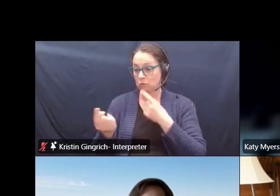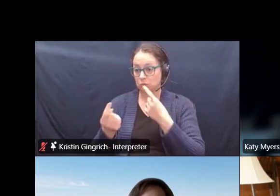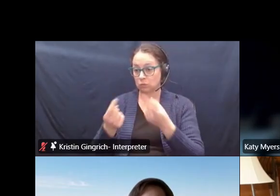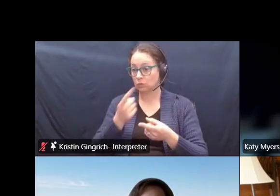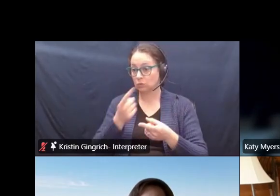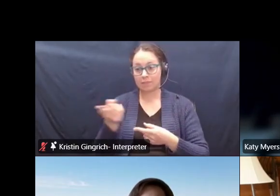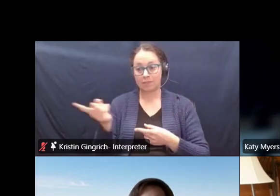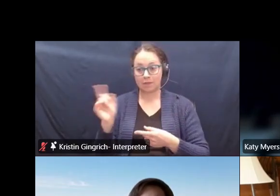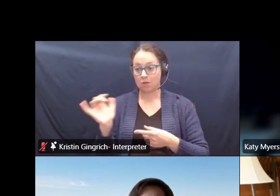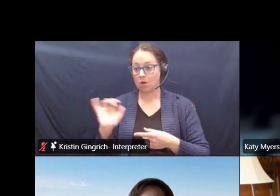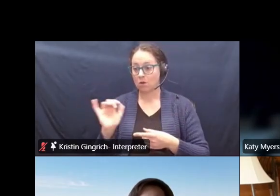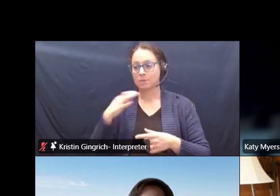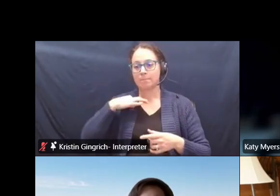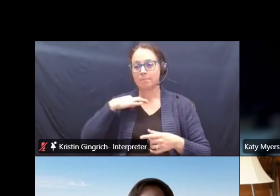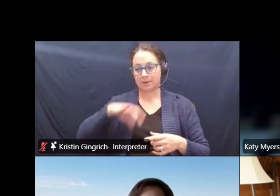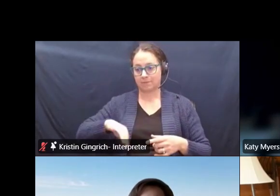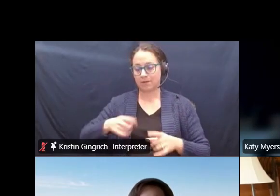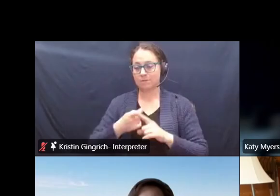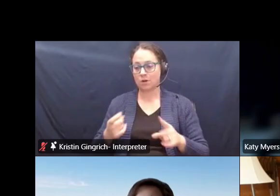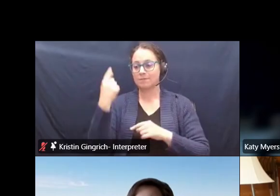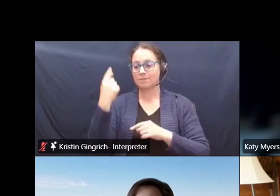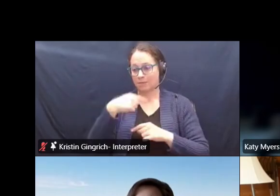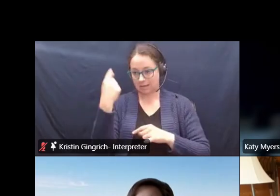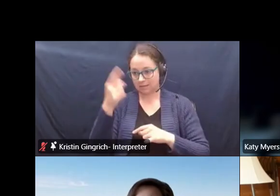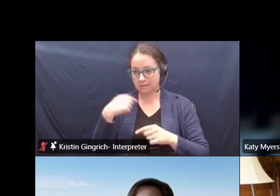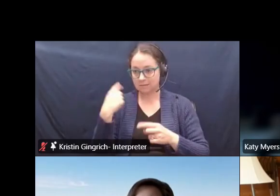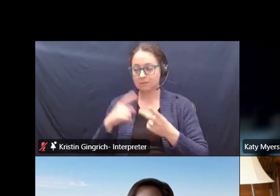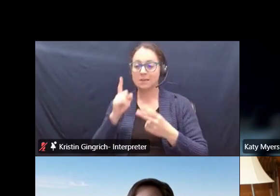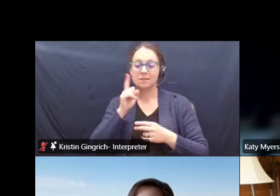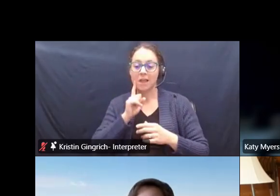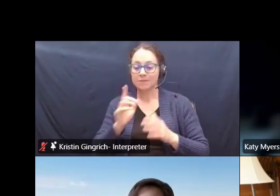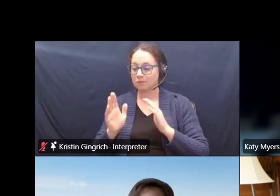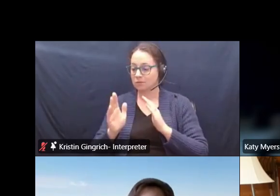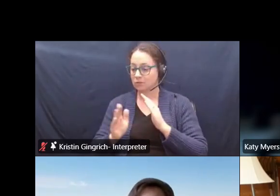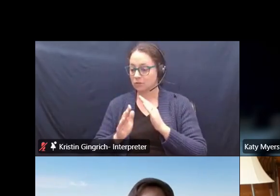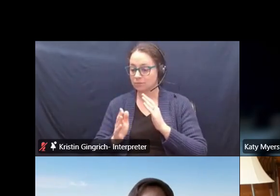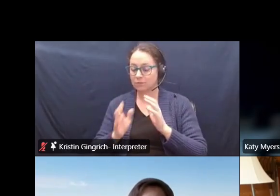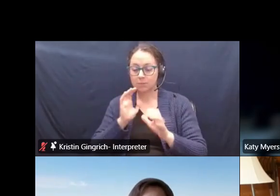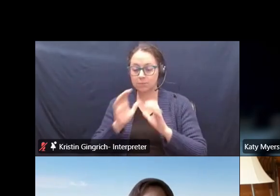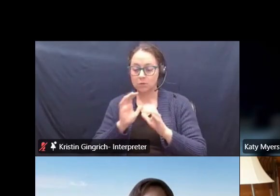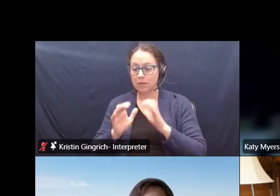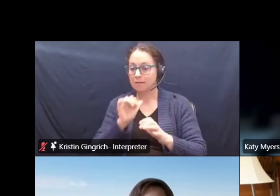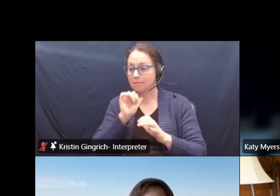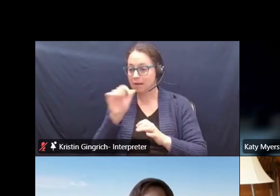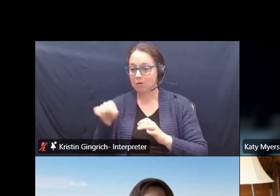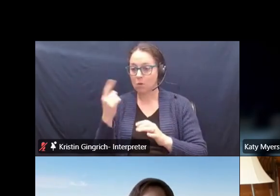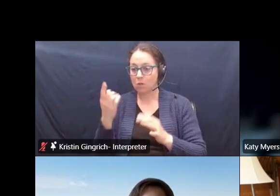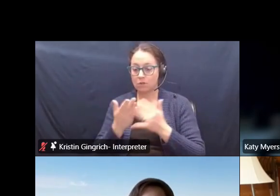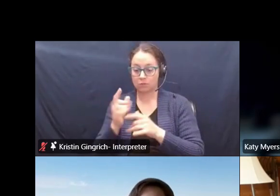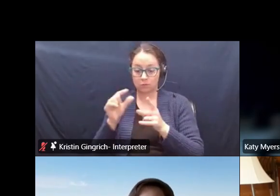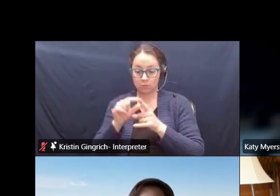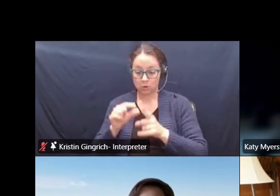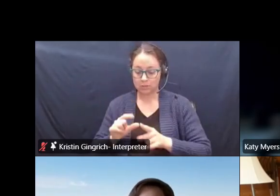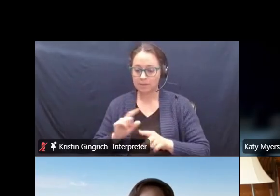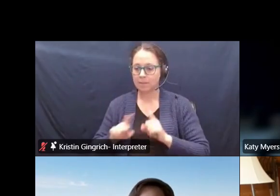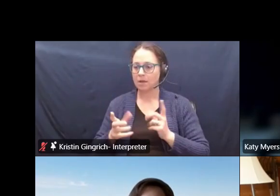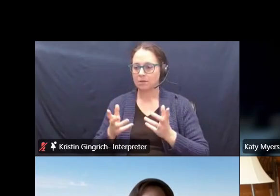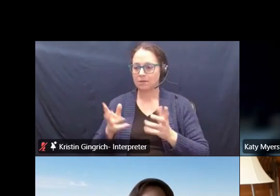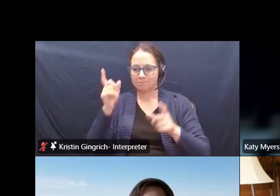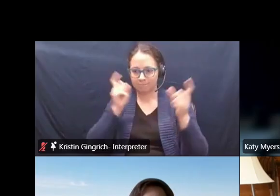too benefit from faces. Deaf communicate not only by words, but